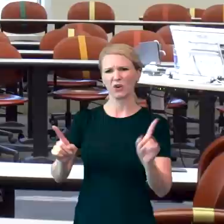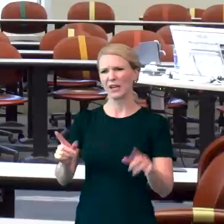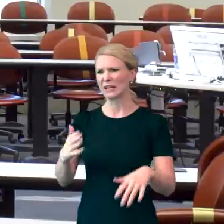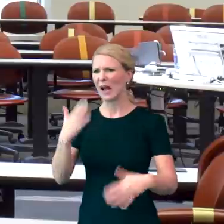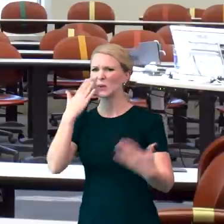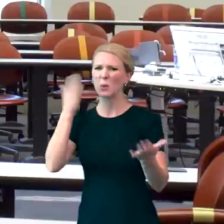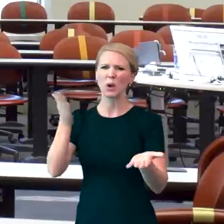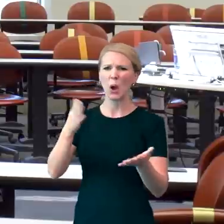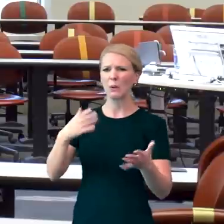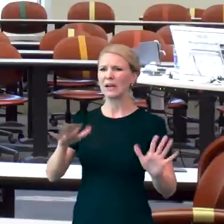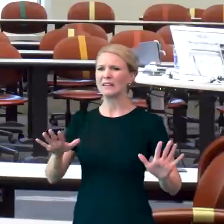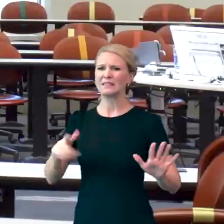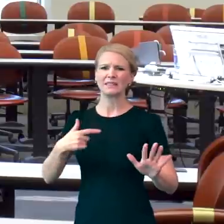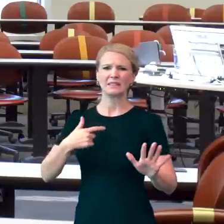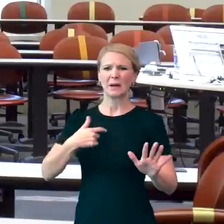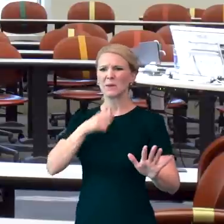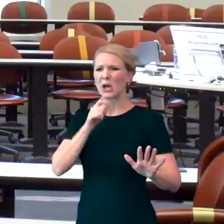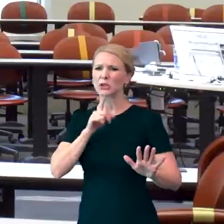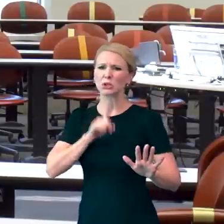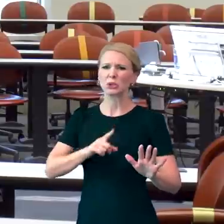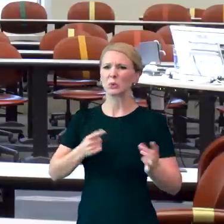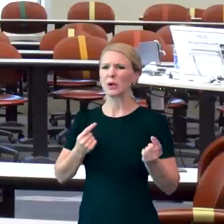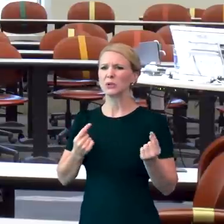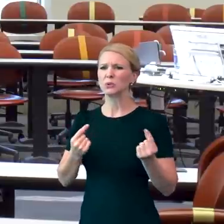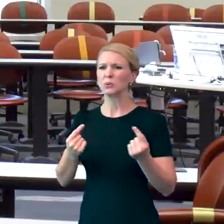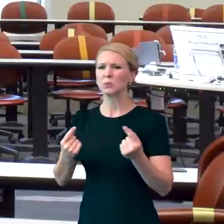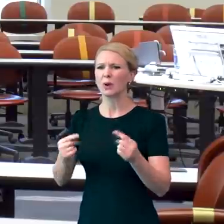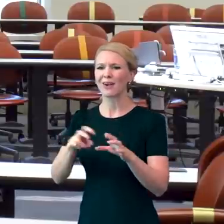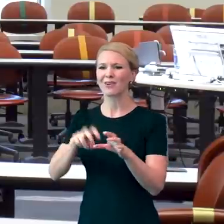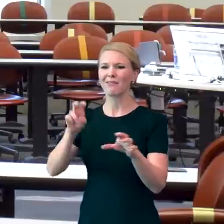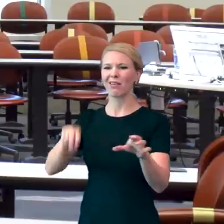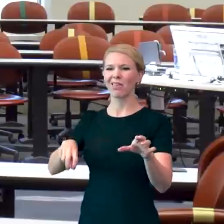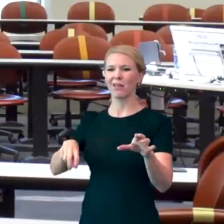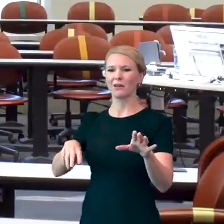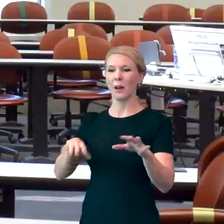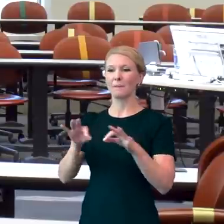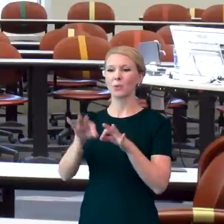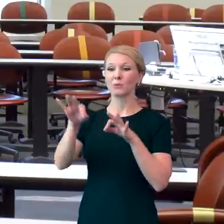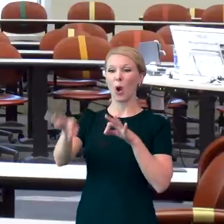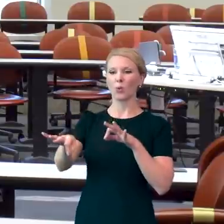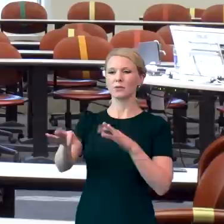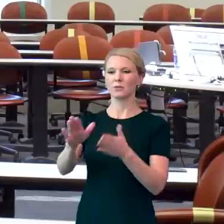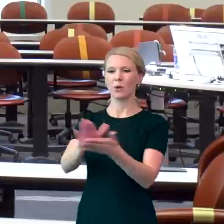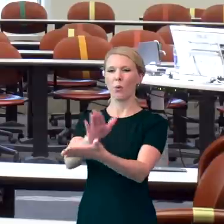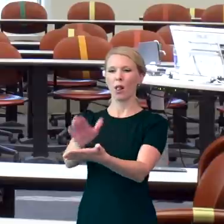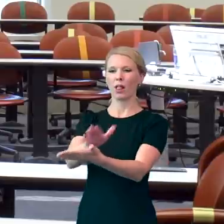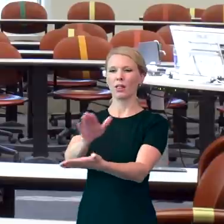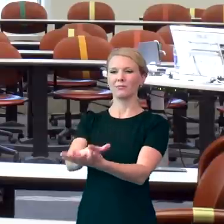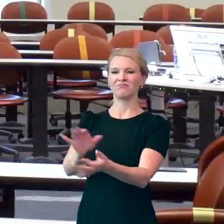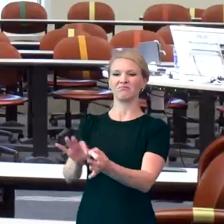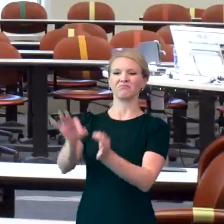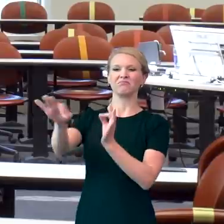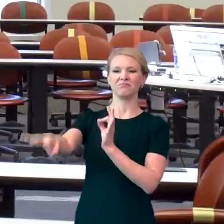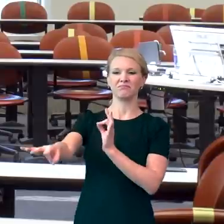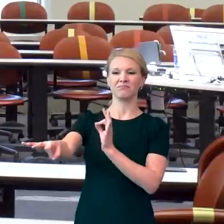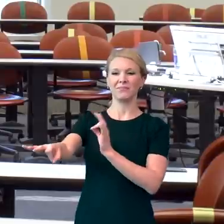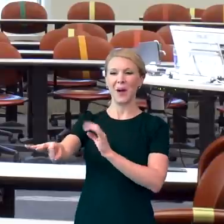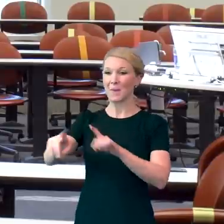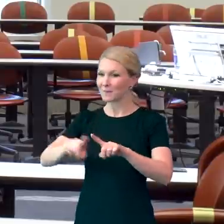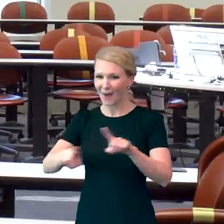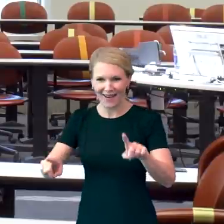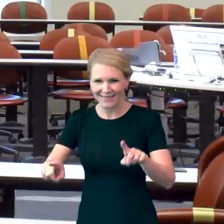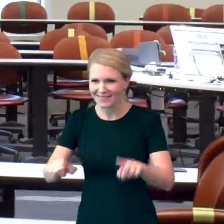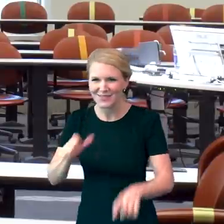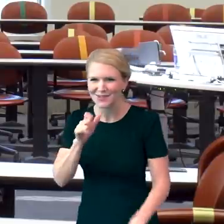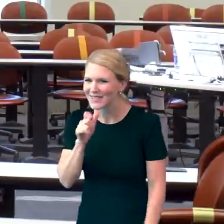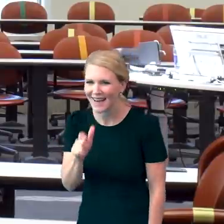many unknowns. I'm just unsure where my future's leading. I'm going to postpone my education and maybe I'll graduate a year from now. But